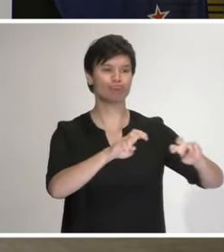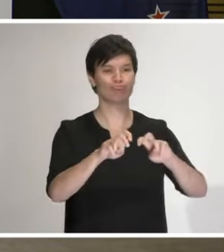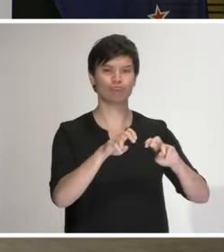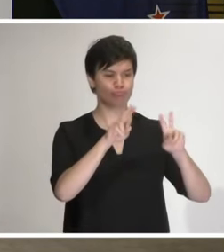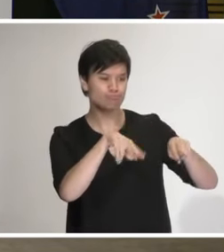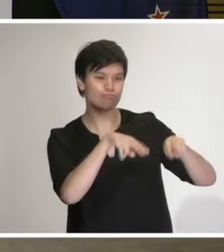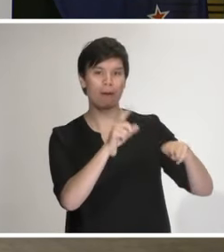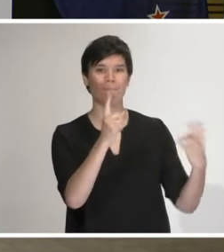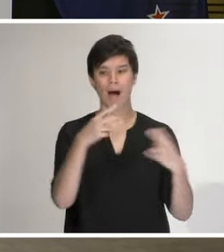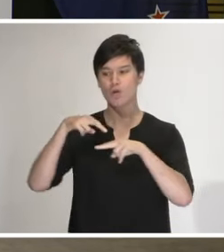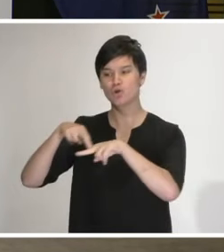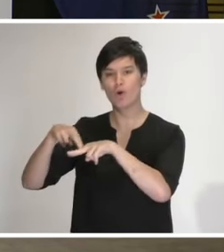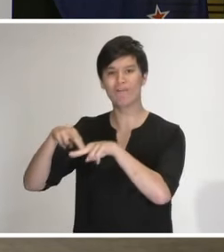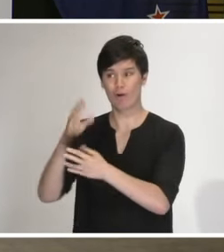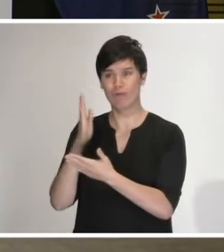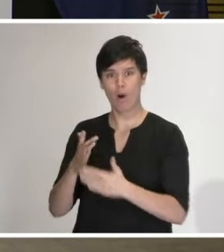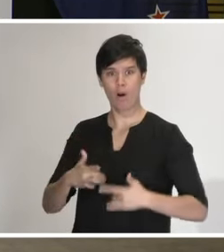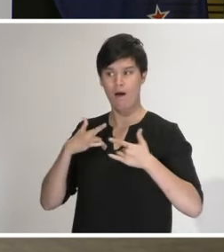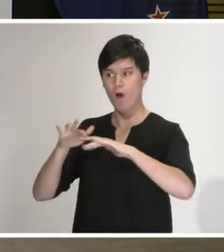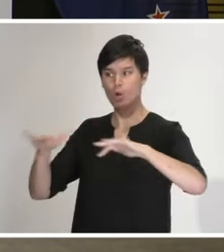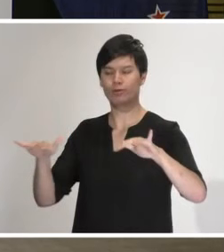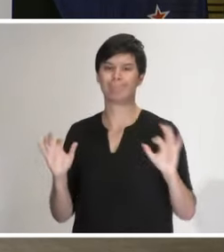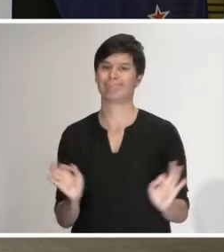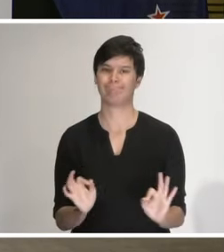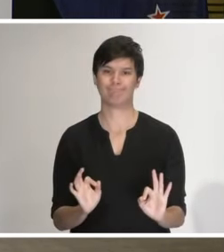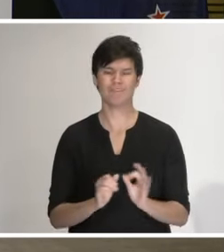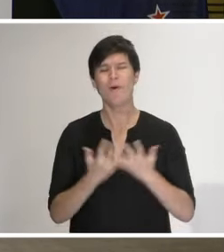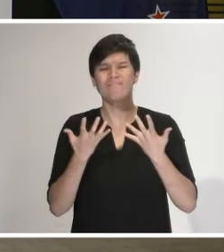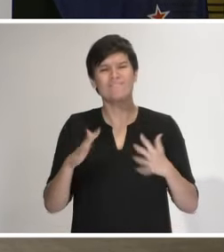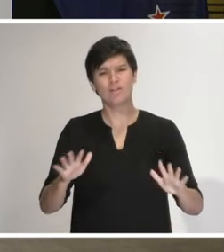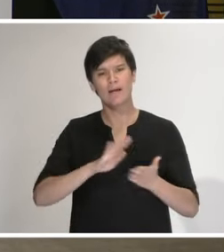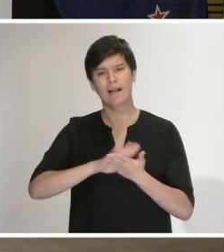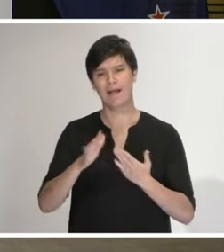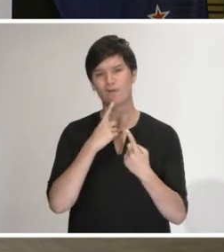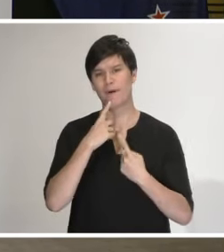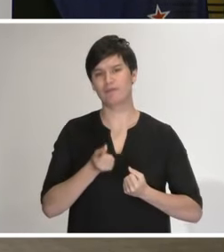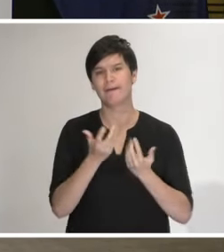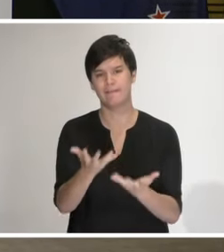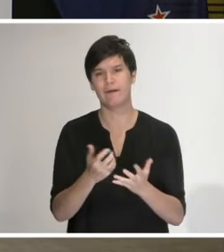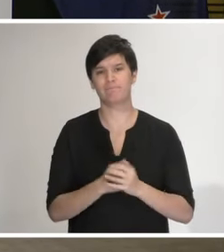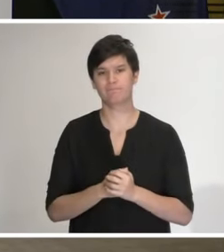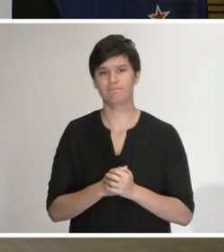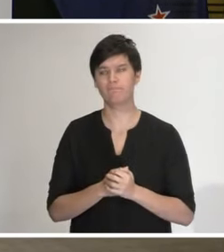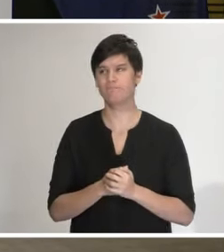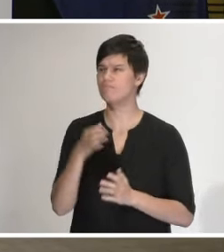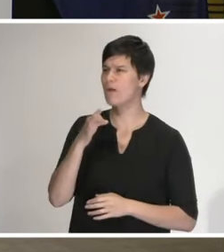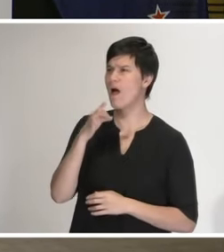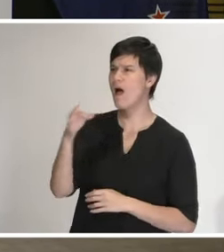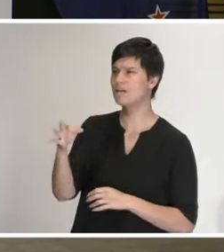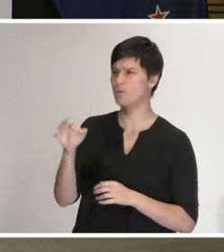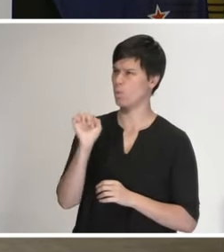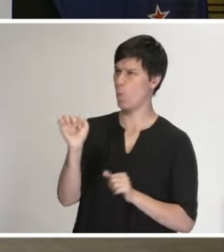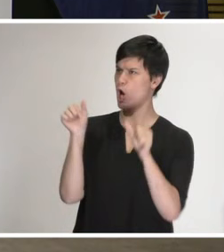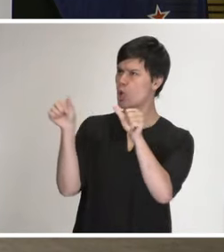that or other activities we have been clear about that people should steer clear of at the moment. Not to I just noticed that you're talking about. Does that